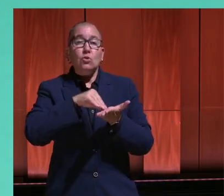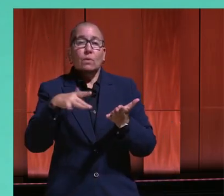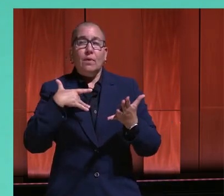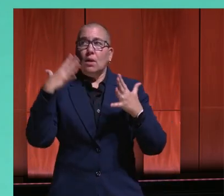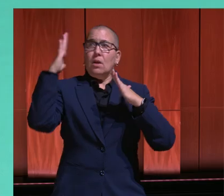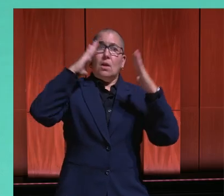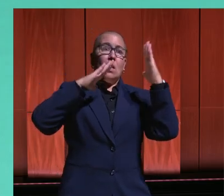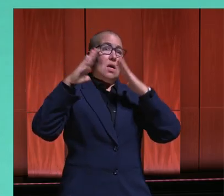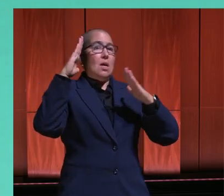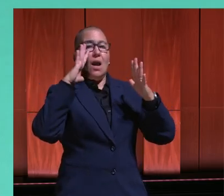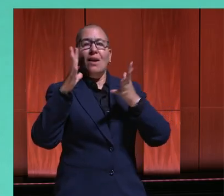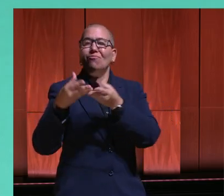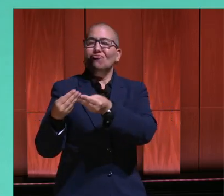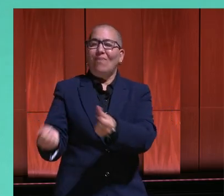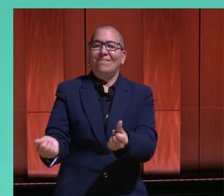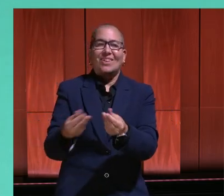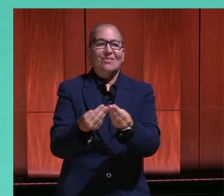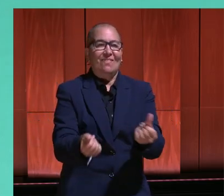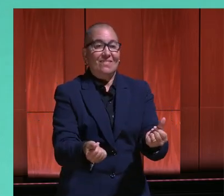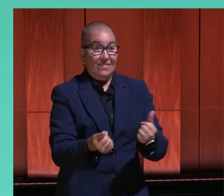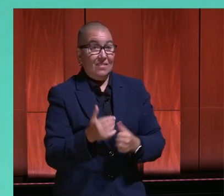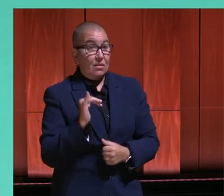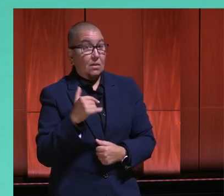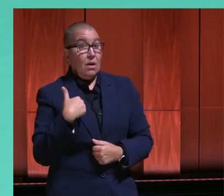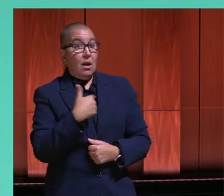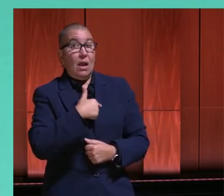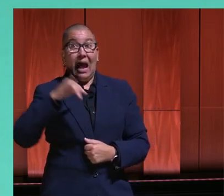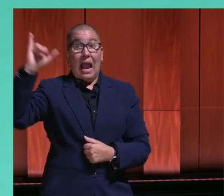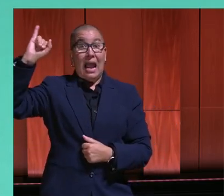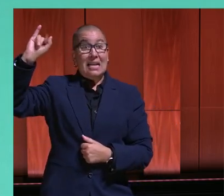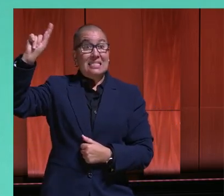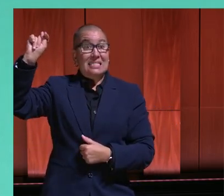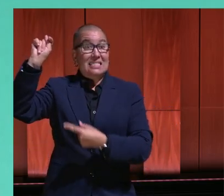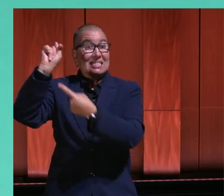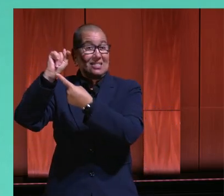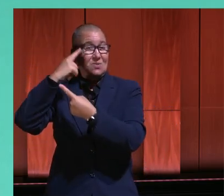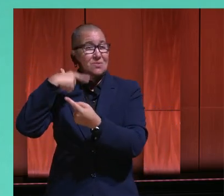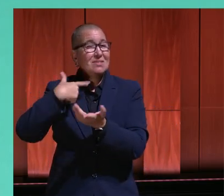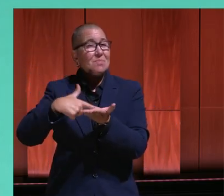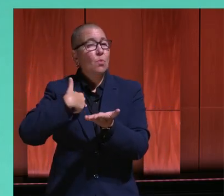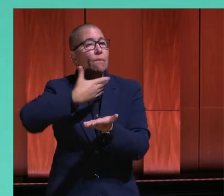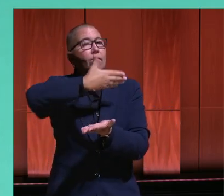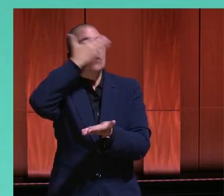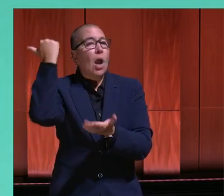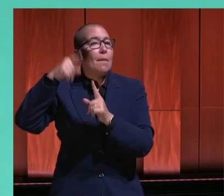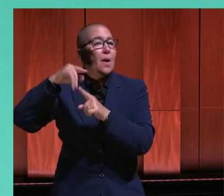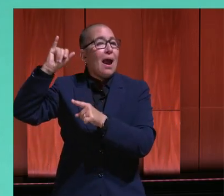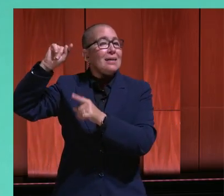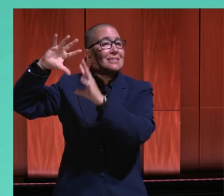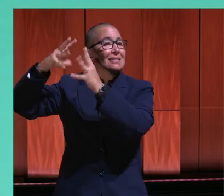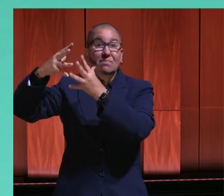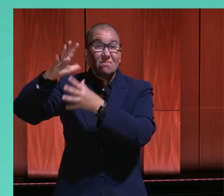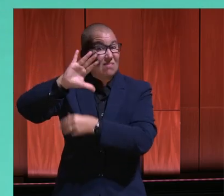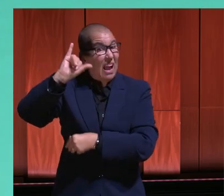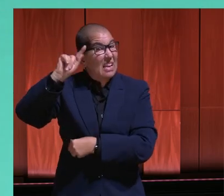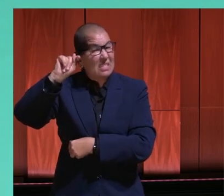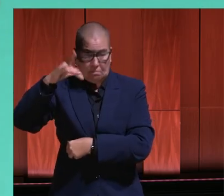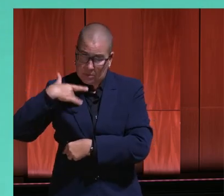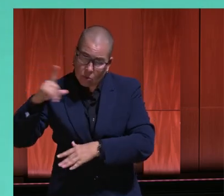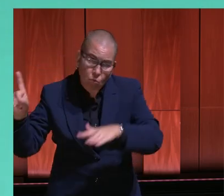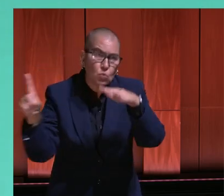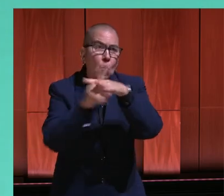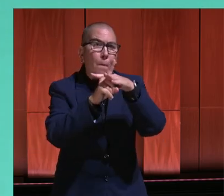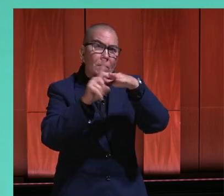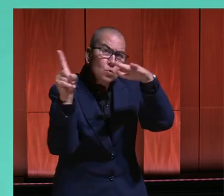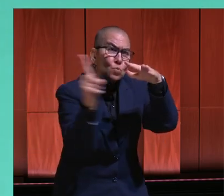is, sometimes we're, at our desk or behind the keyboard, but there's always a person that we are